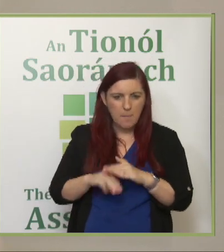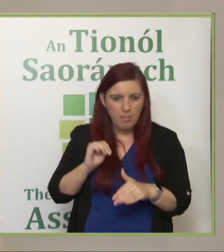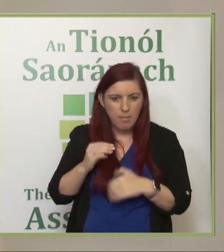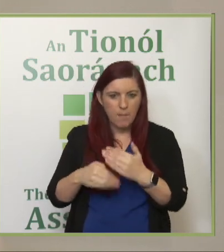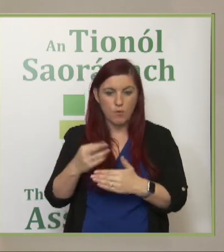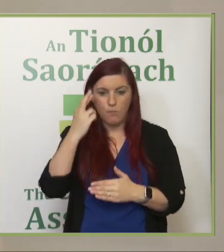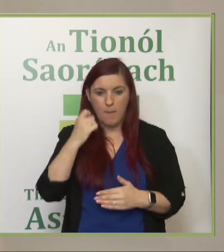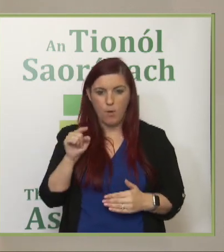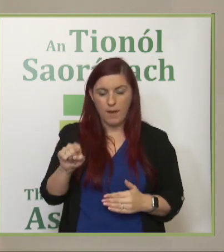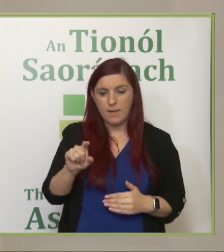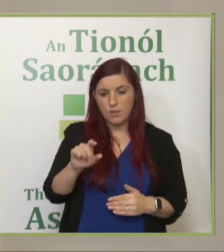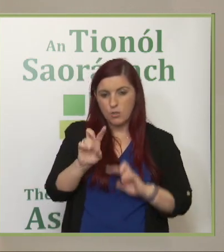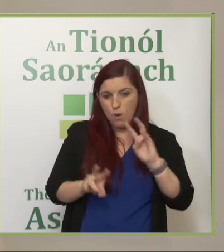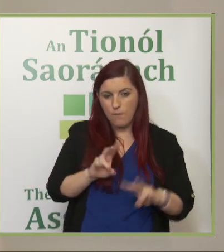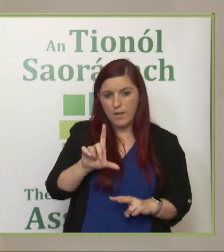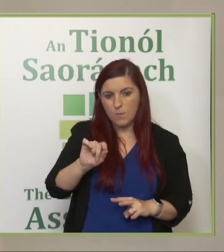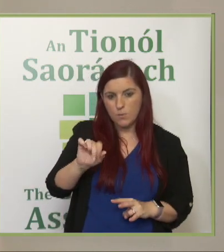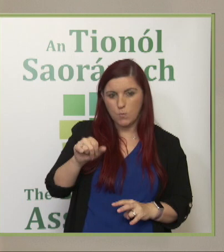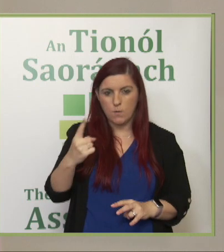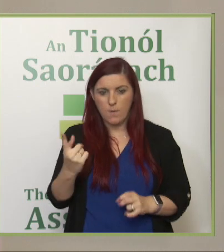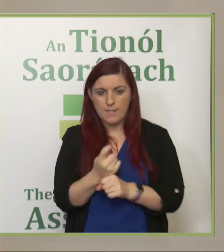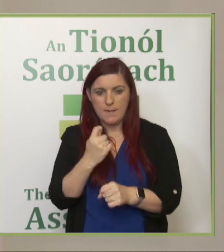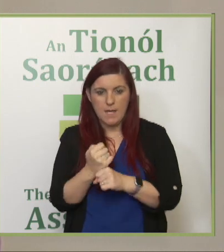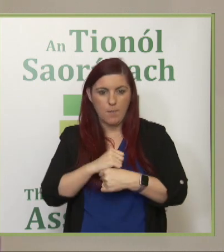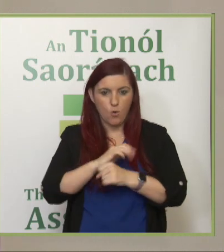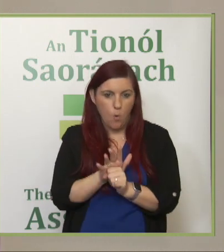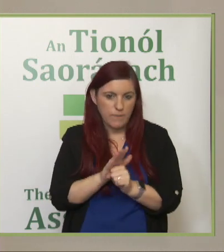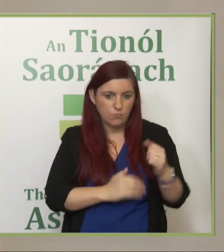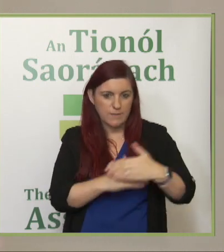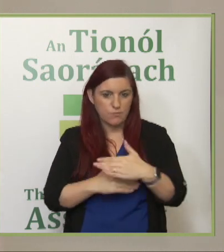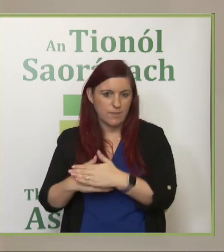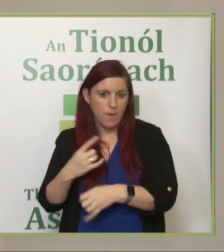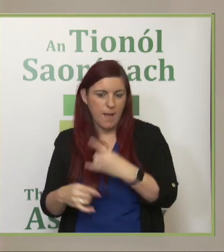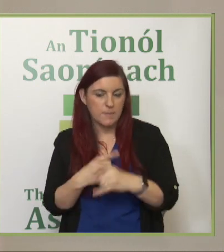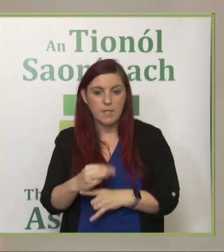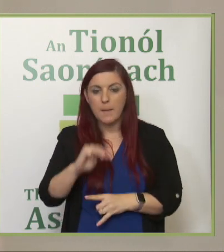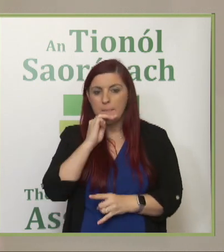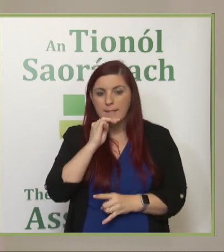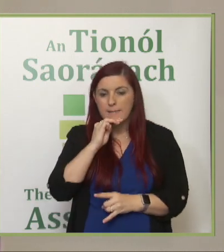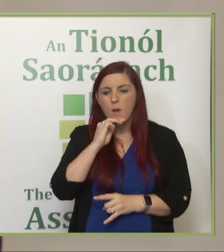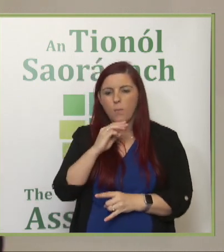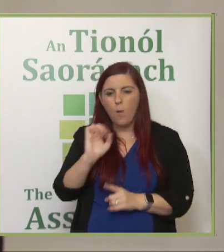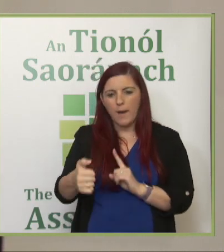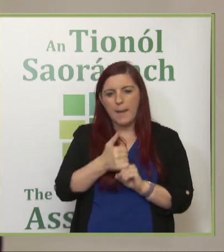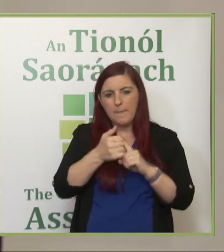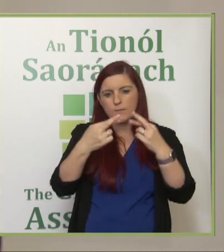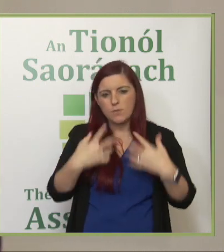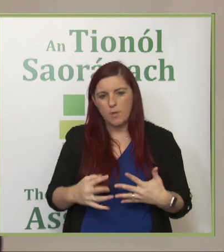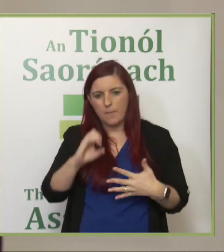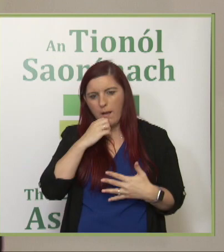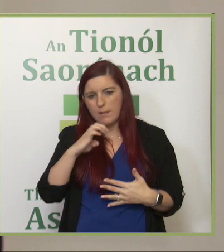was done during 2021, while COVID restrictions were still in place, and this may impact on our findings because ecstasy use is